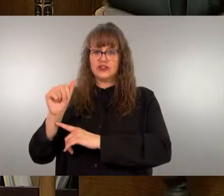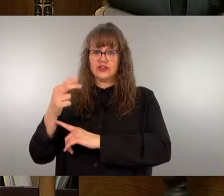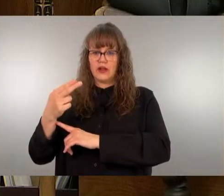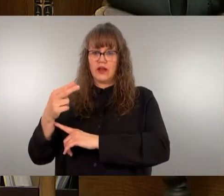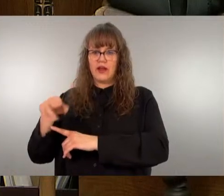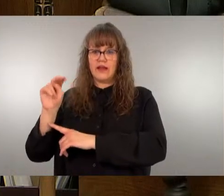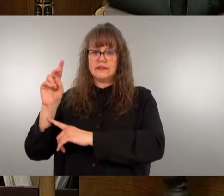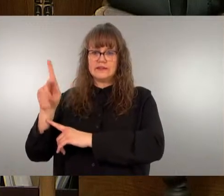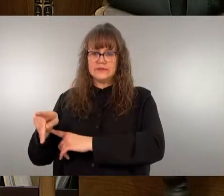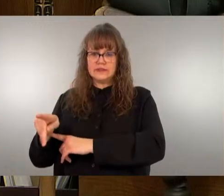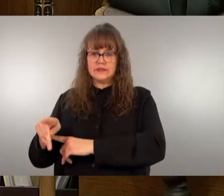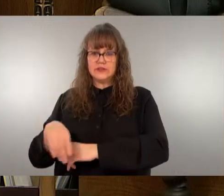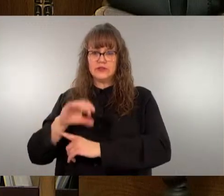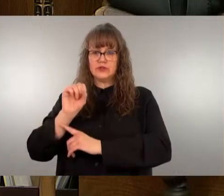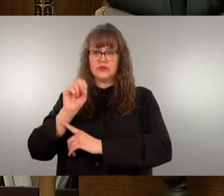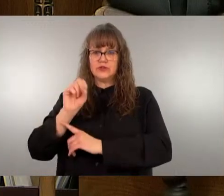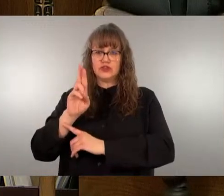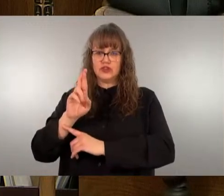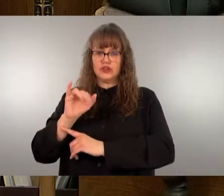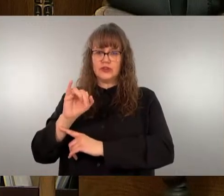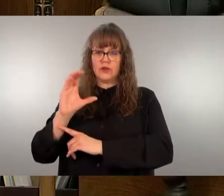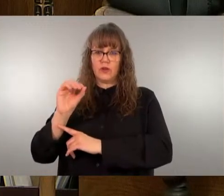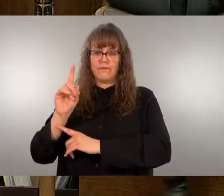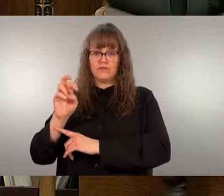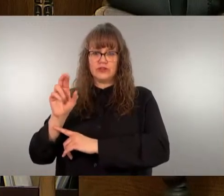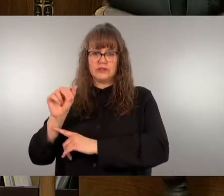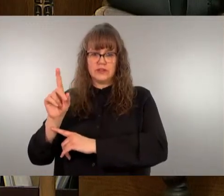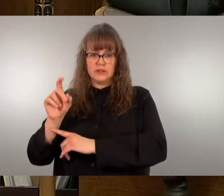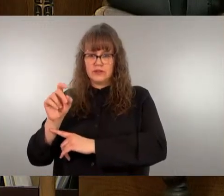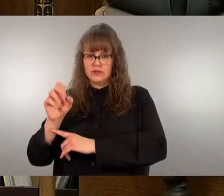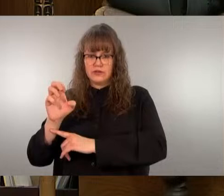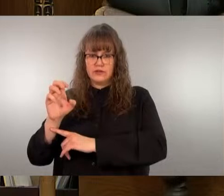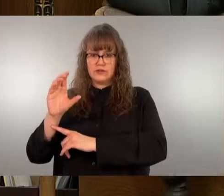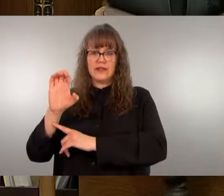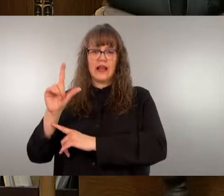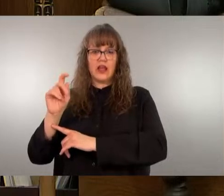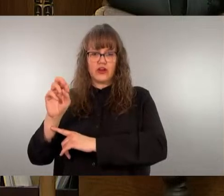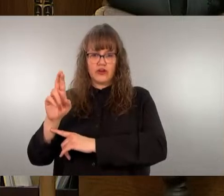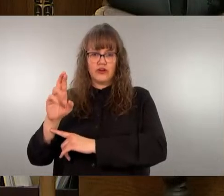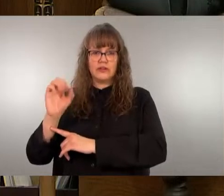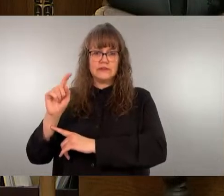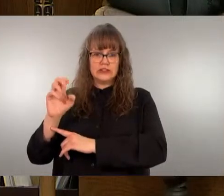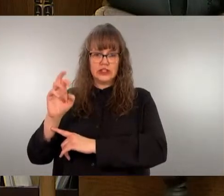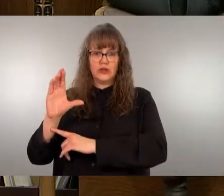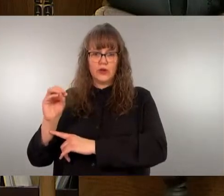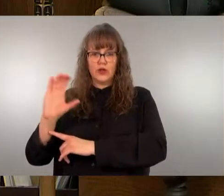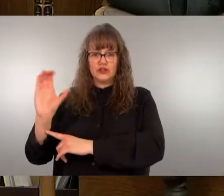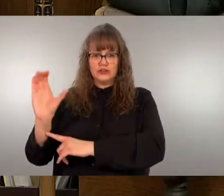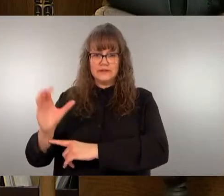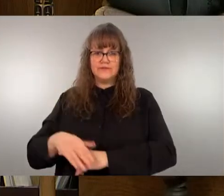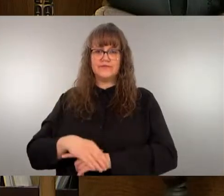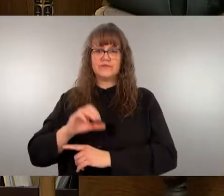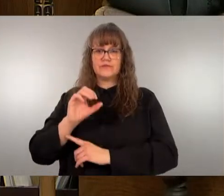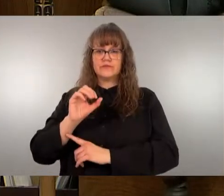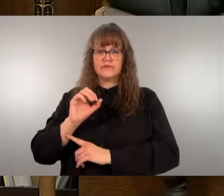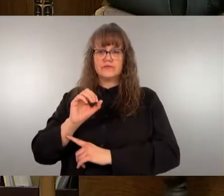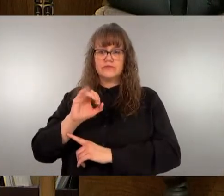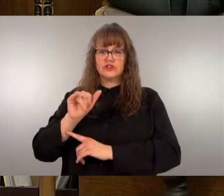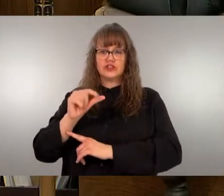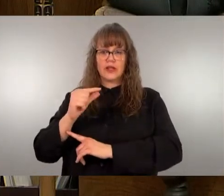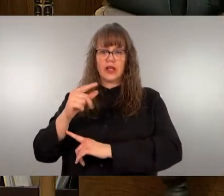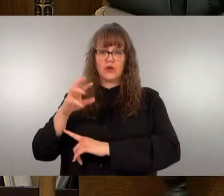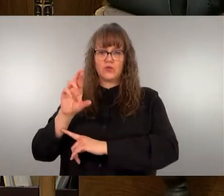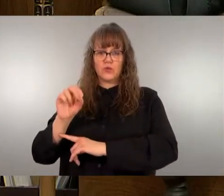Conservative Party of BC. Surrey Fleetwood, Jagrup Brar, BC NDP. Surrey Guildford, Gary